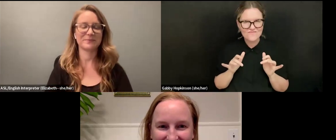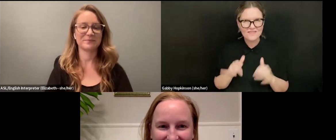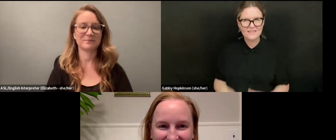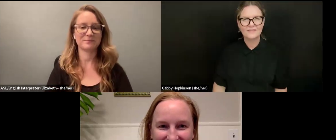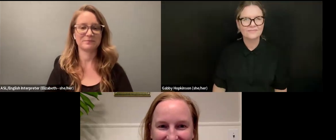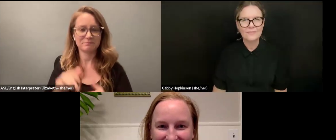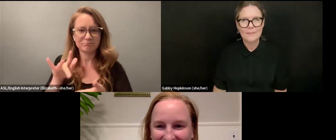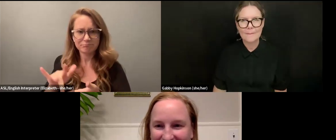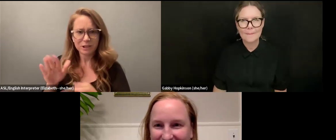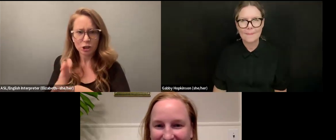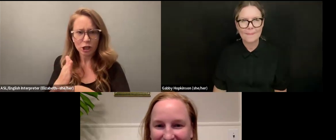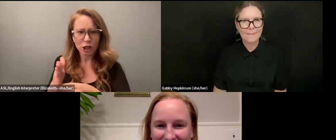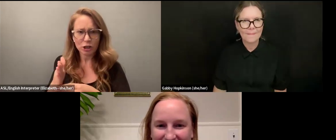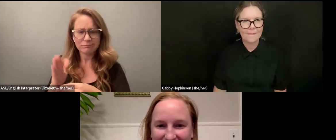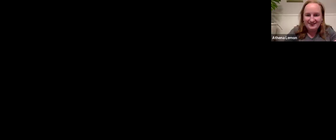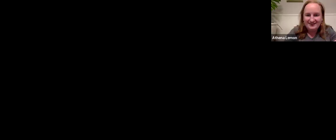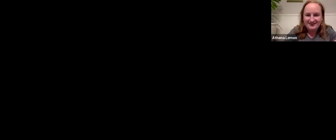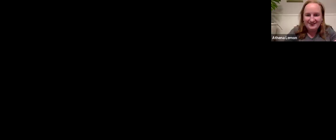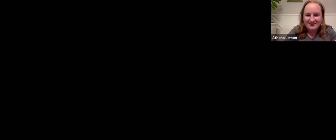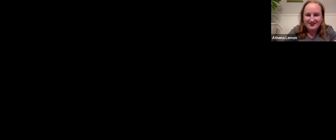Share, share.